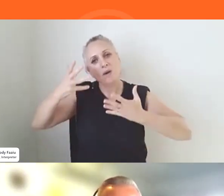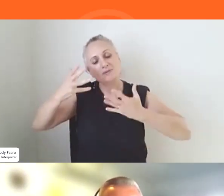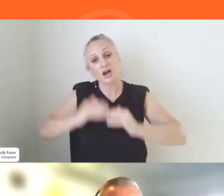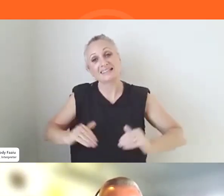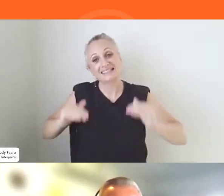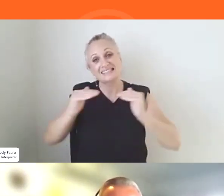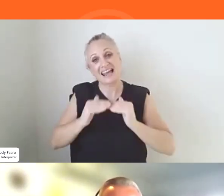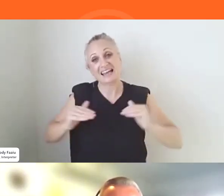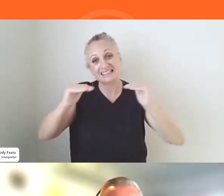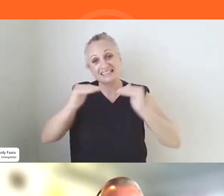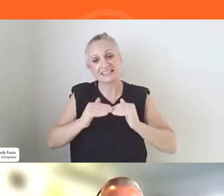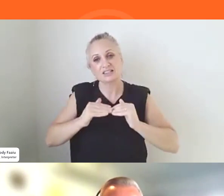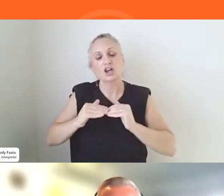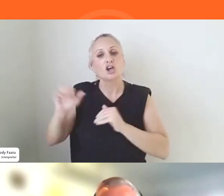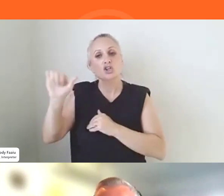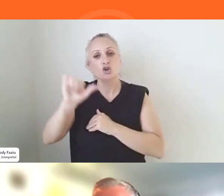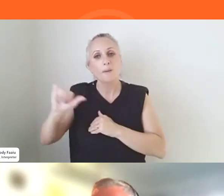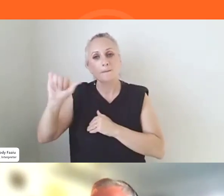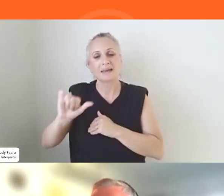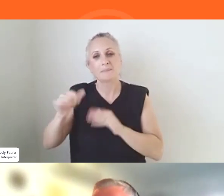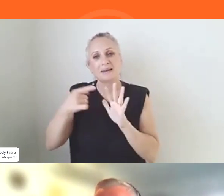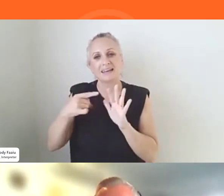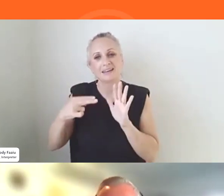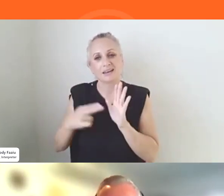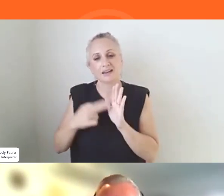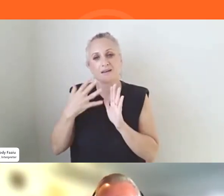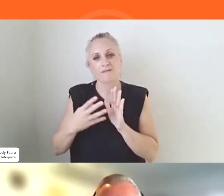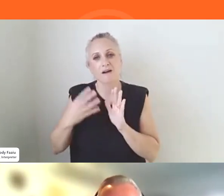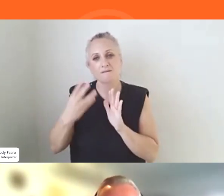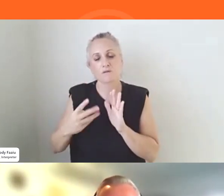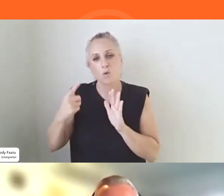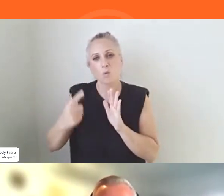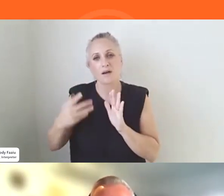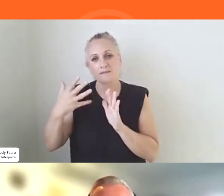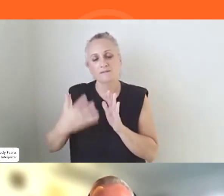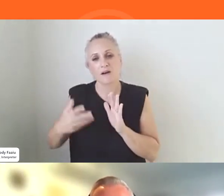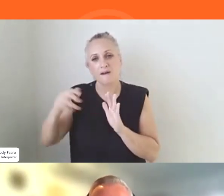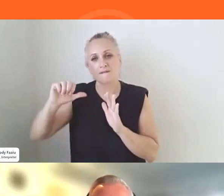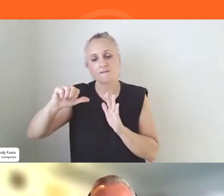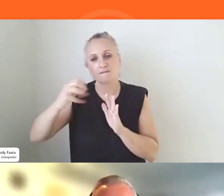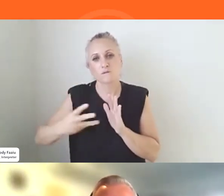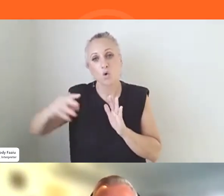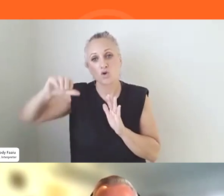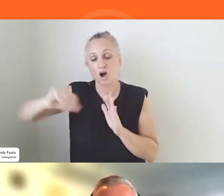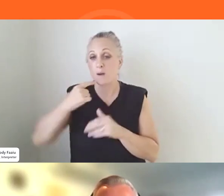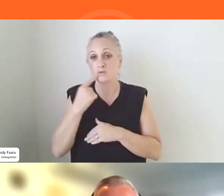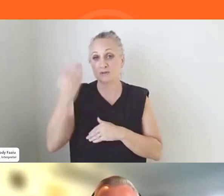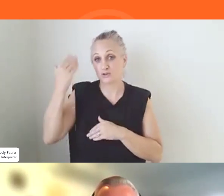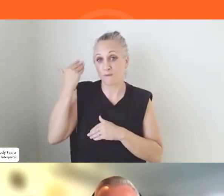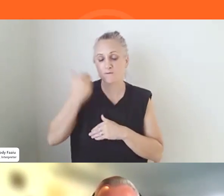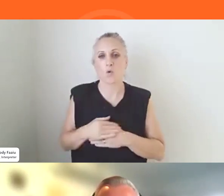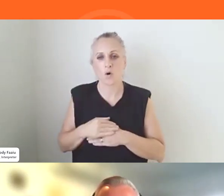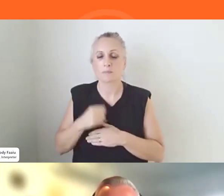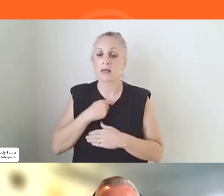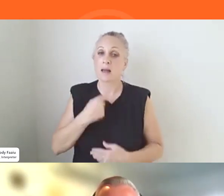standard, EN 301549, is based on, as Neil Jarvis mentioned earlier. In terms of my role,